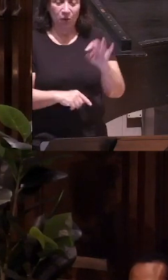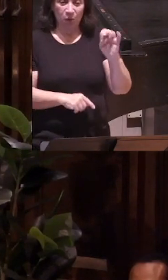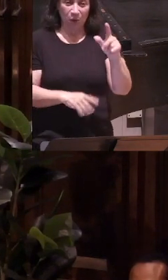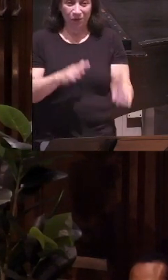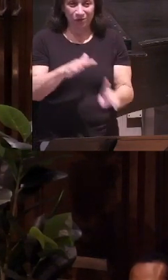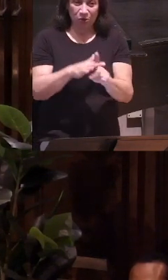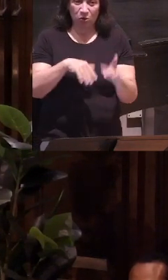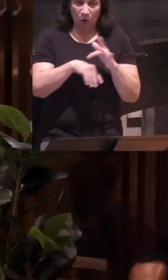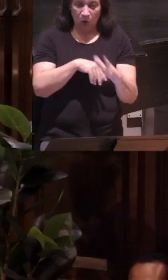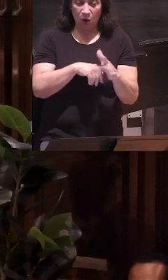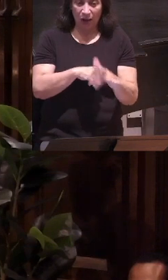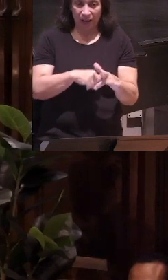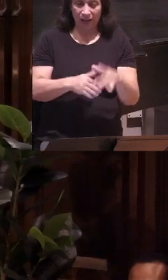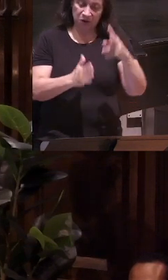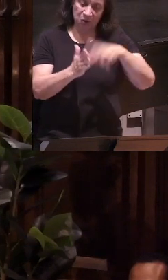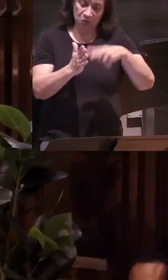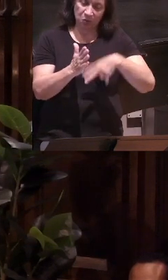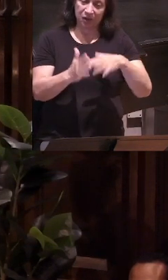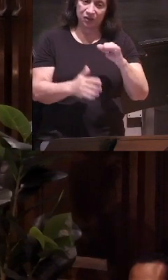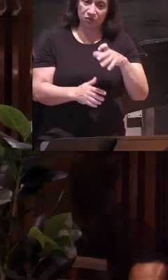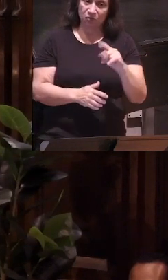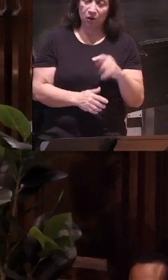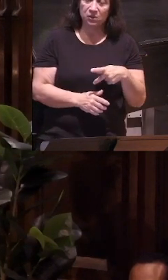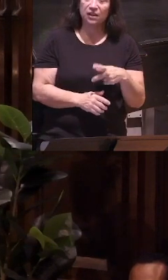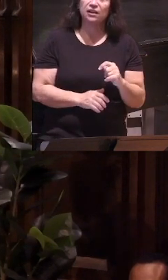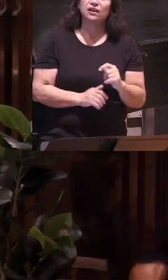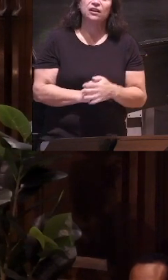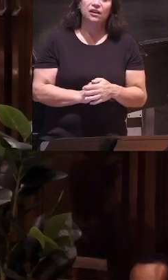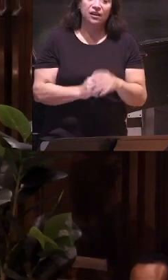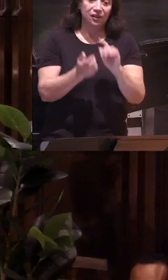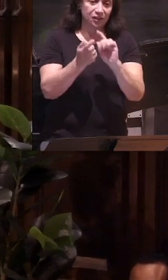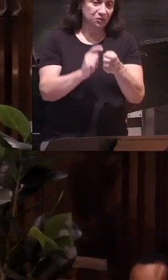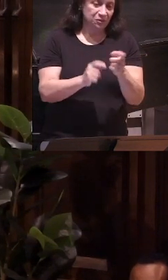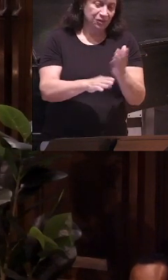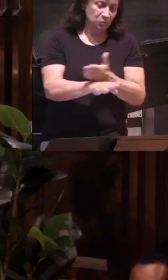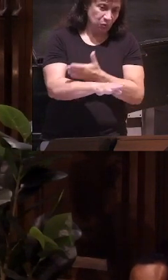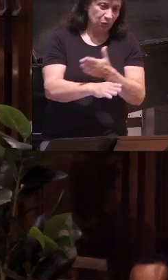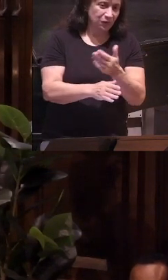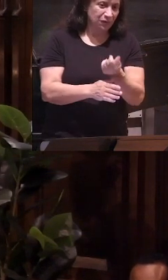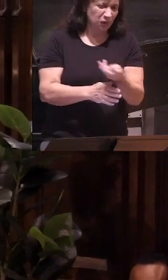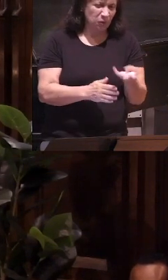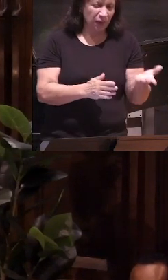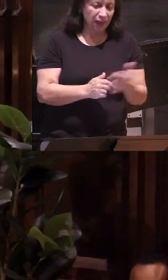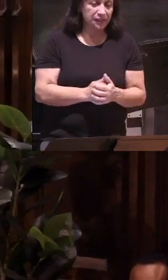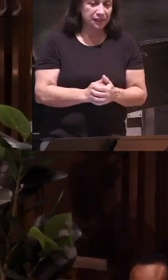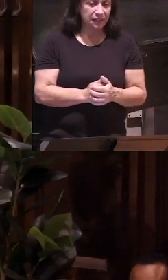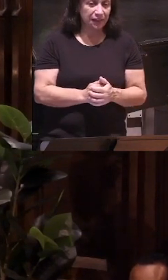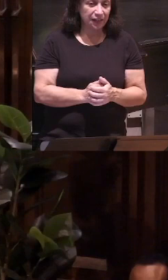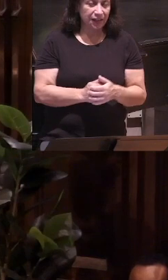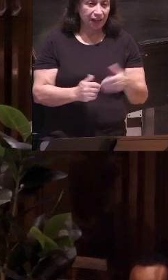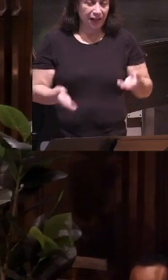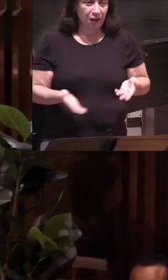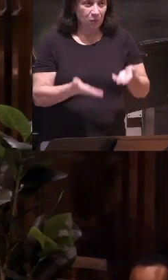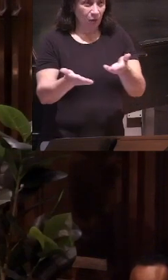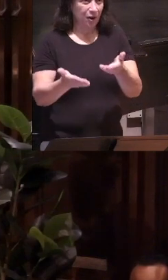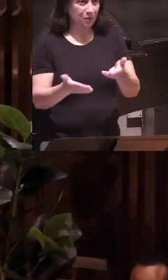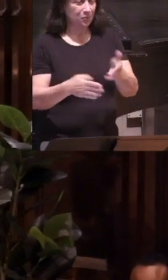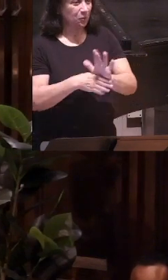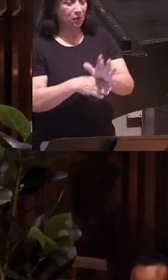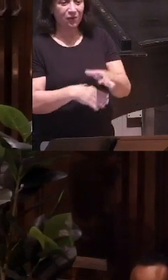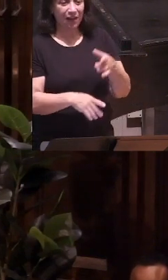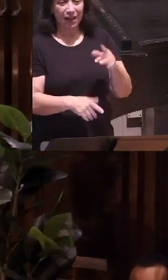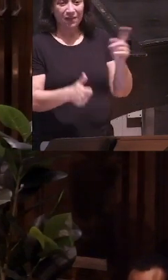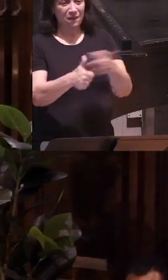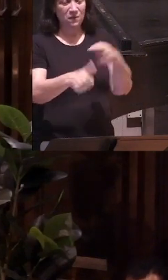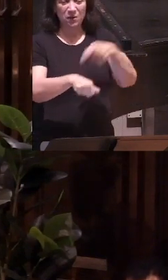next morning, he reads the script, he made a couple of improvements, and I took him before the crew, and he nailed it in